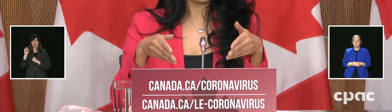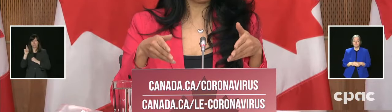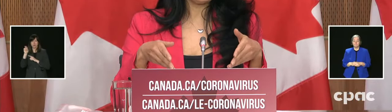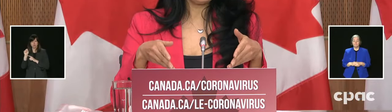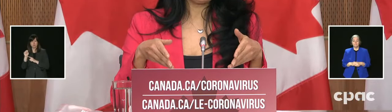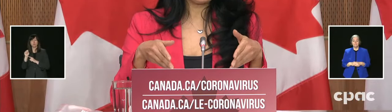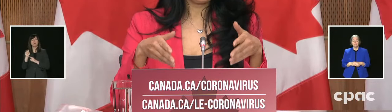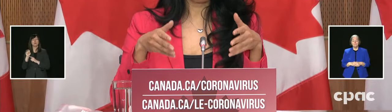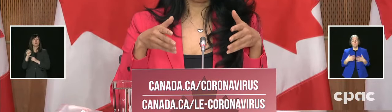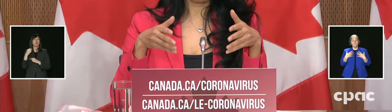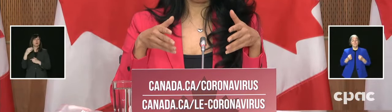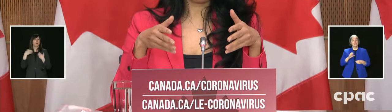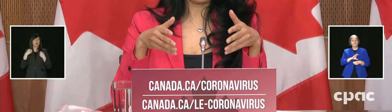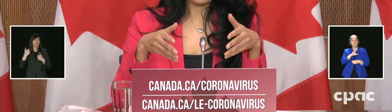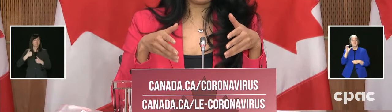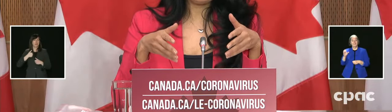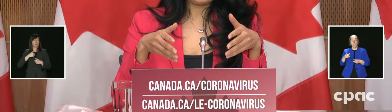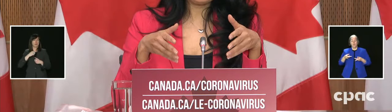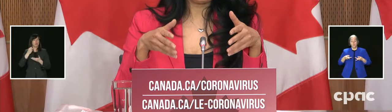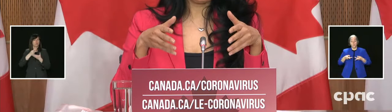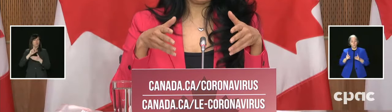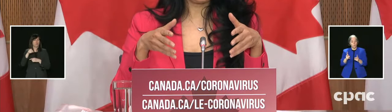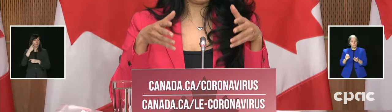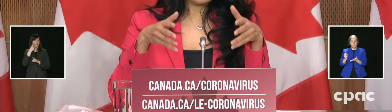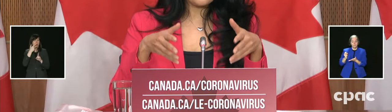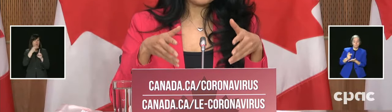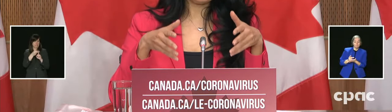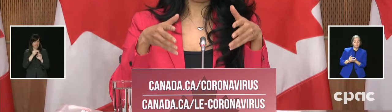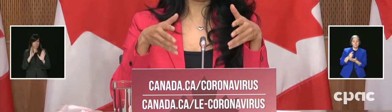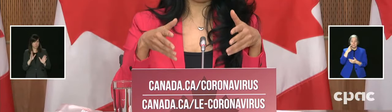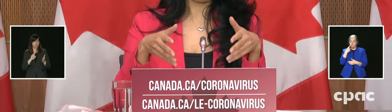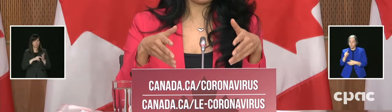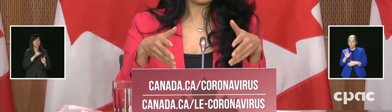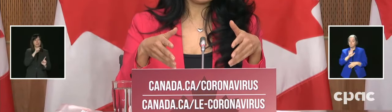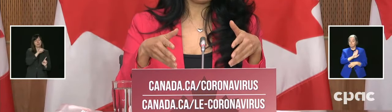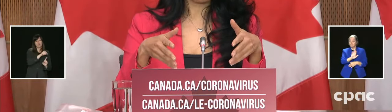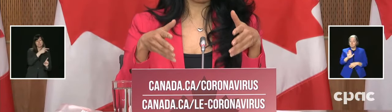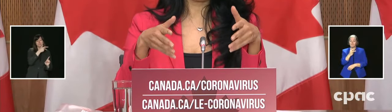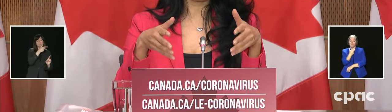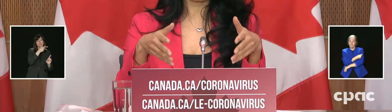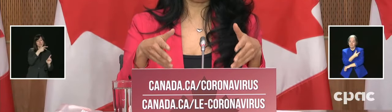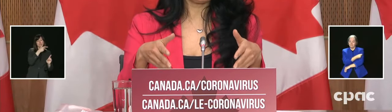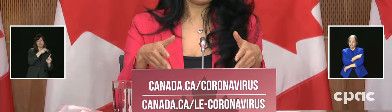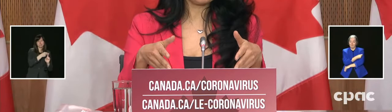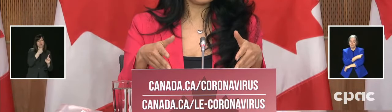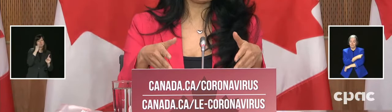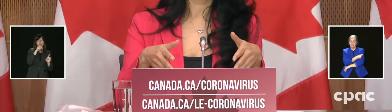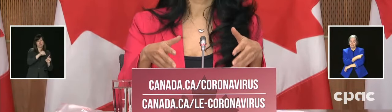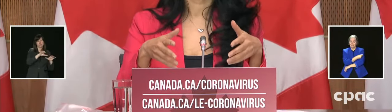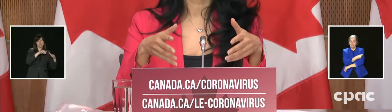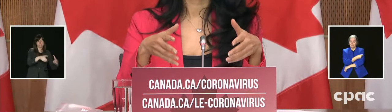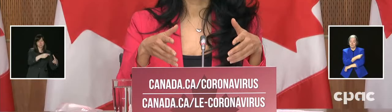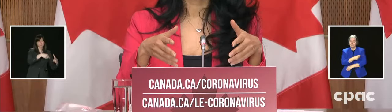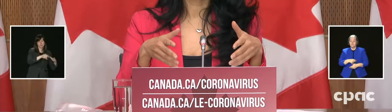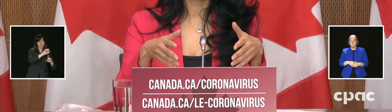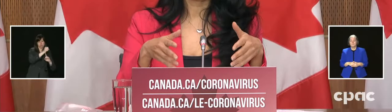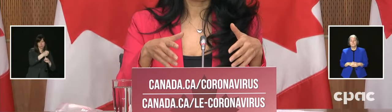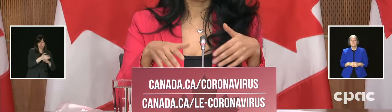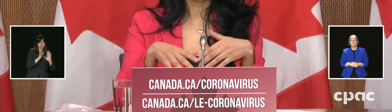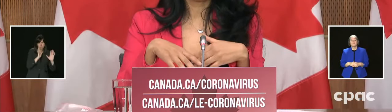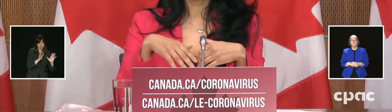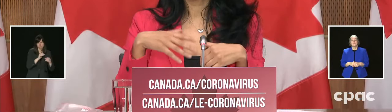a vaccine. So that would be, this vaccine is authorized for use in this circumstance.